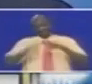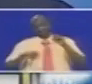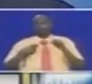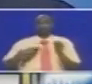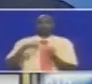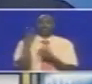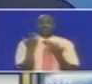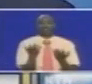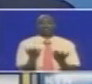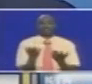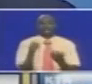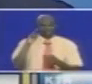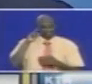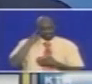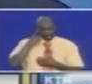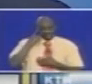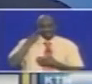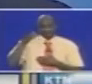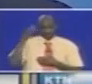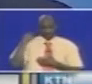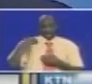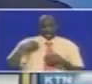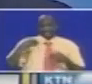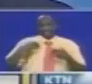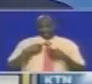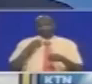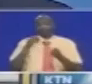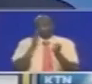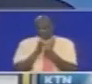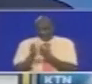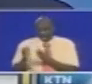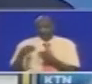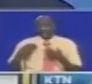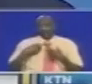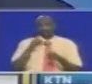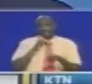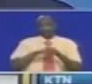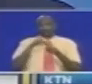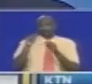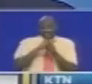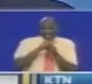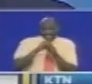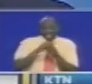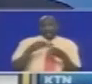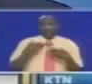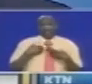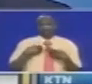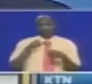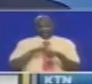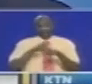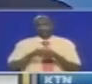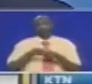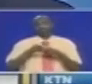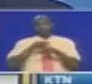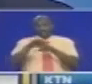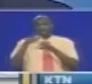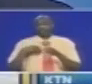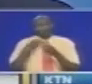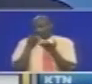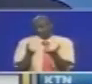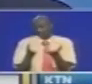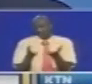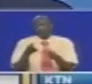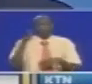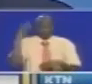I think we had time to prepare, we had time to train, we had time to deploy. We didn't have that